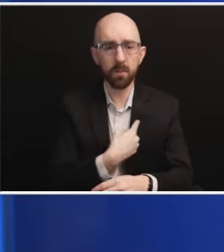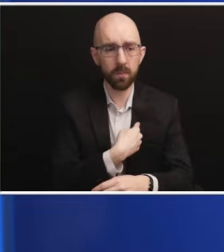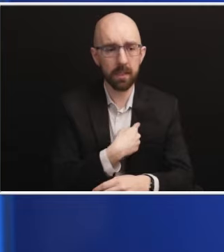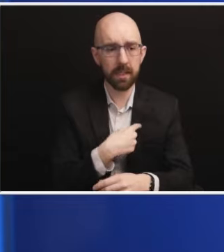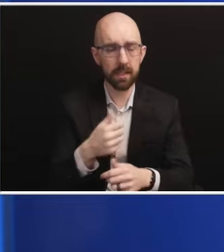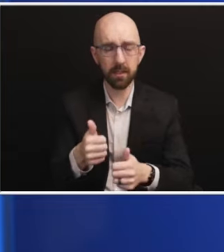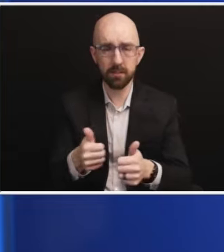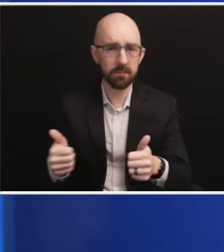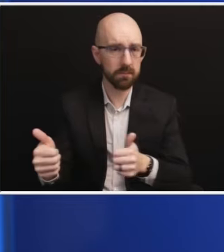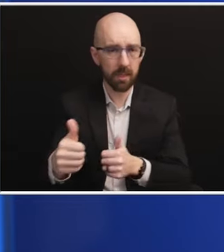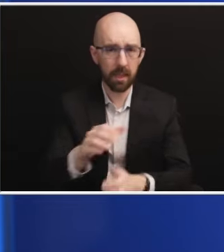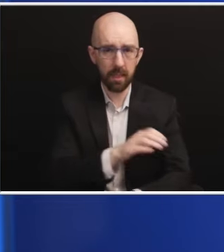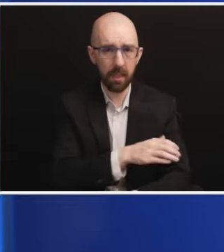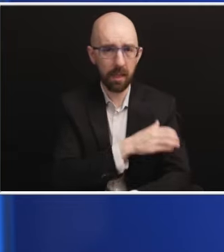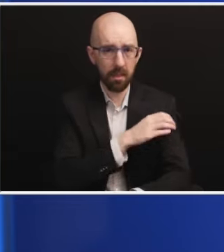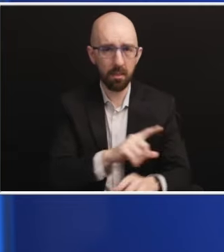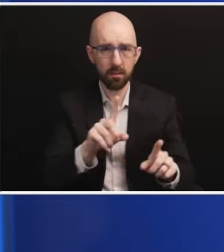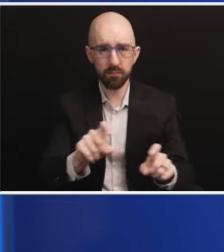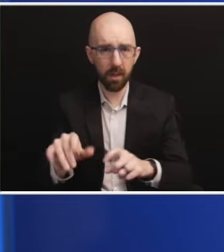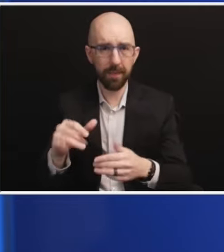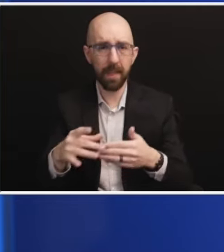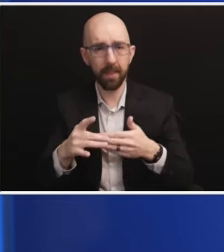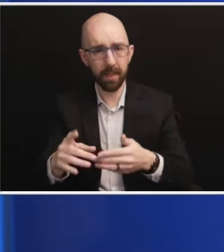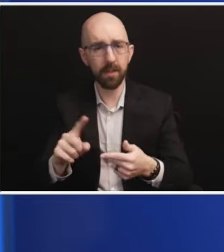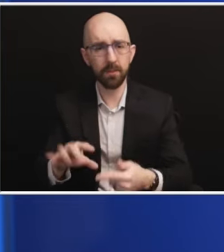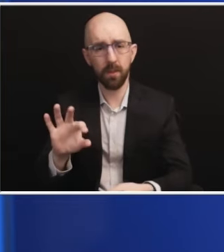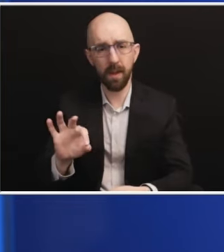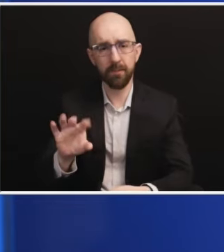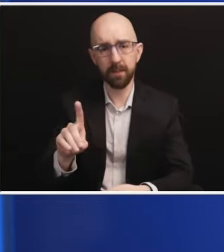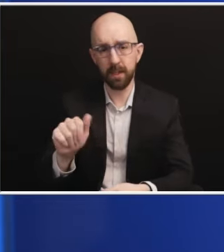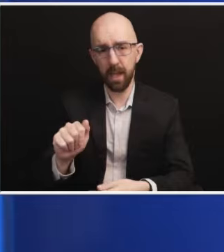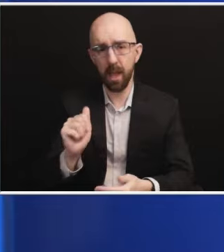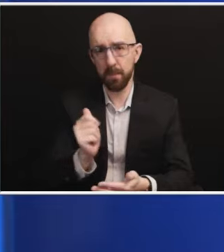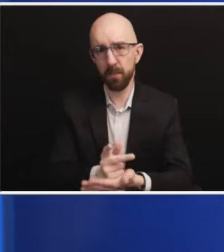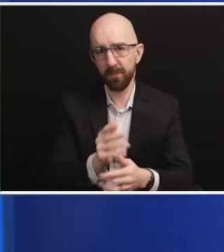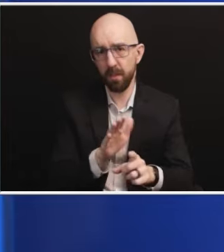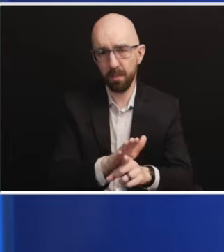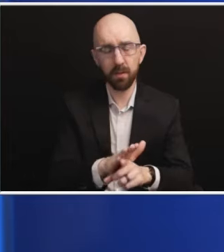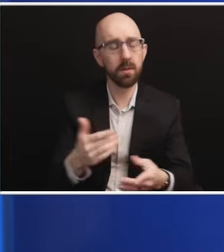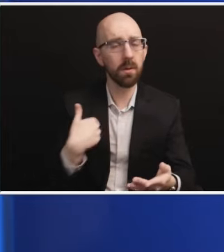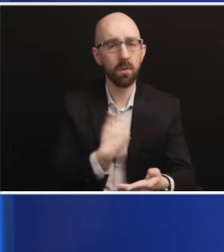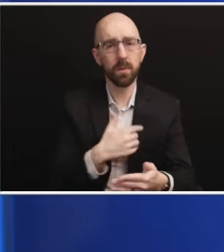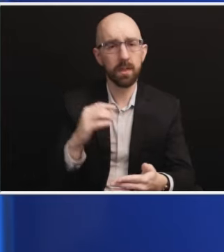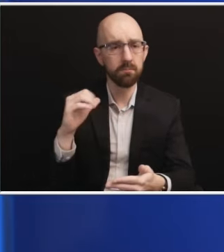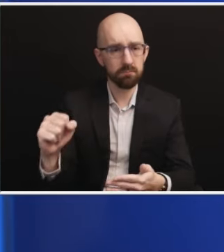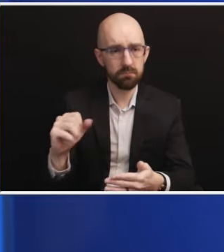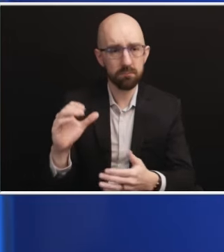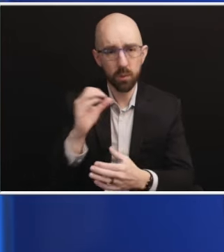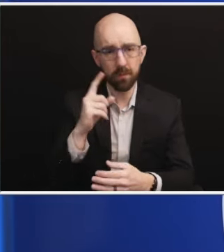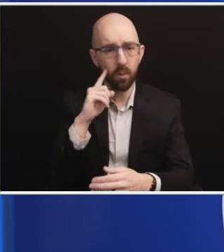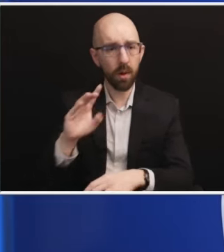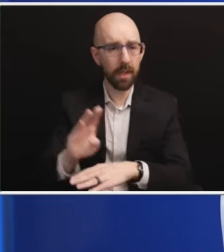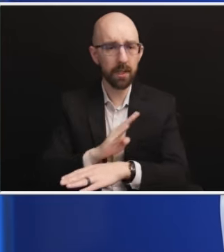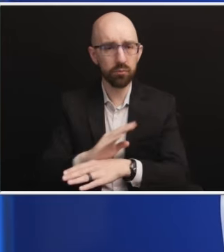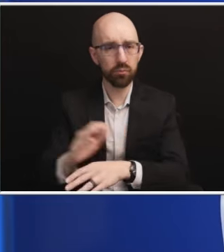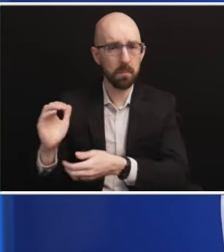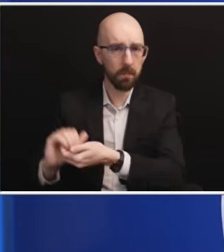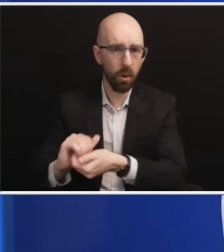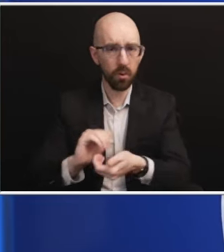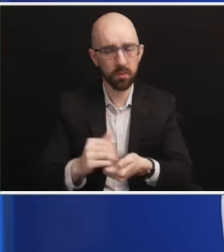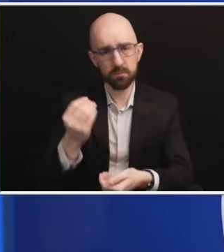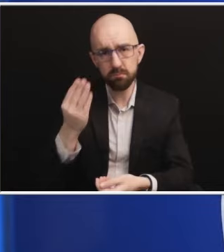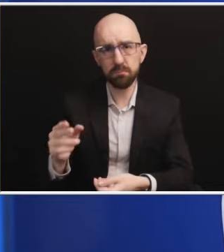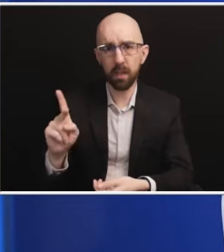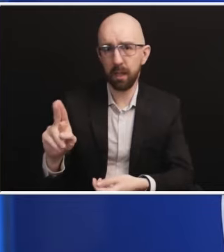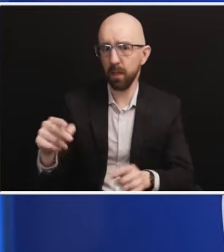clinical trials that led to the Food and Drug Administration approval. So we went out, sought industry partners, told them that KU was the place to do their